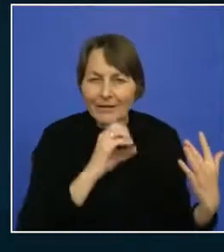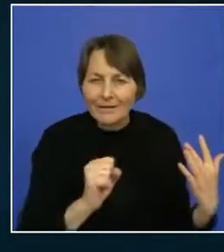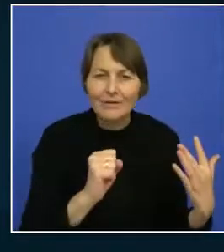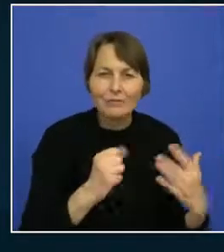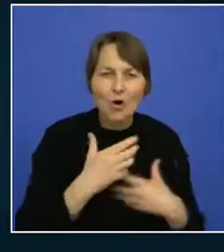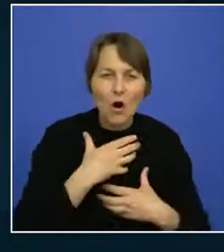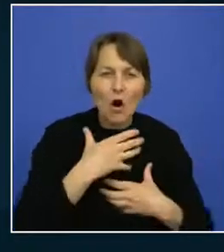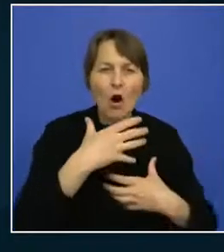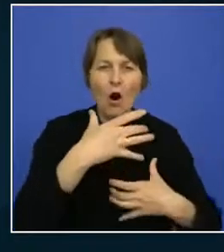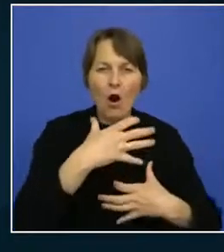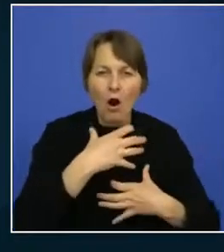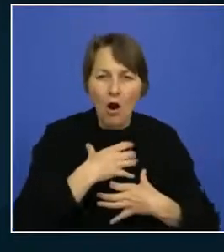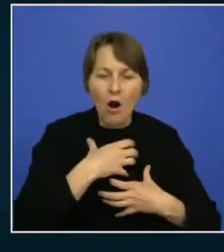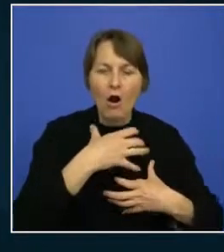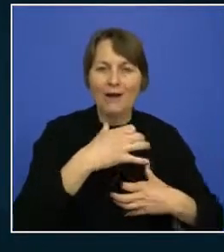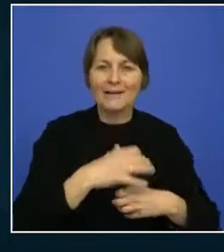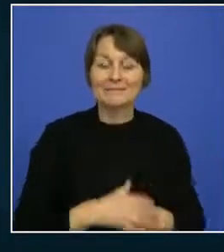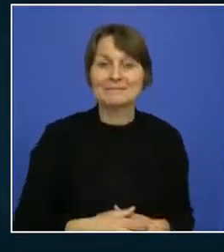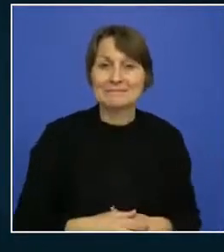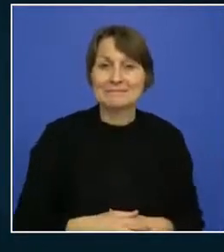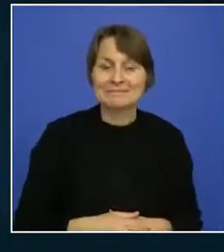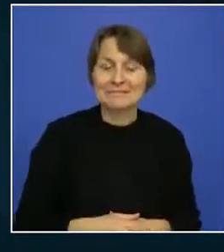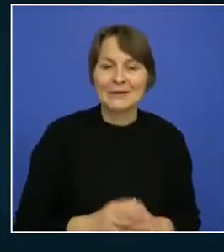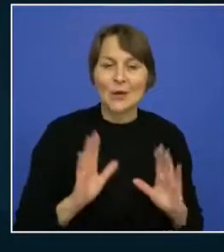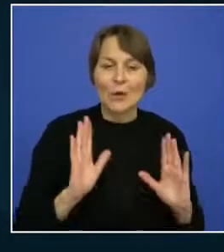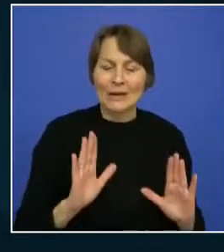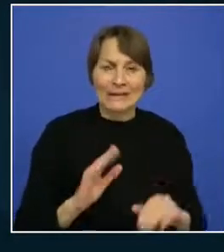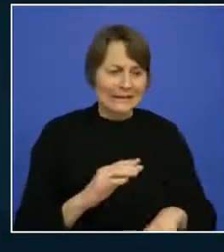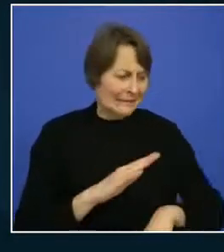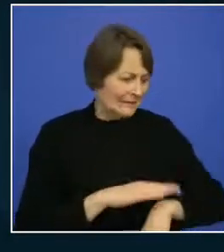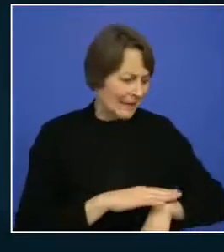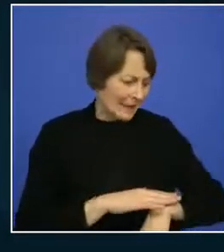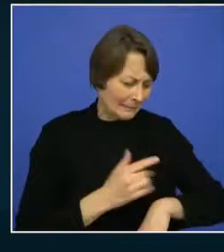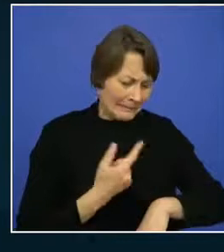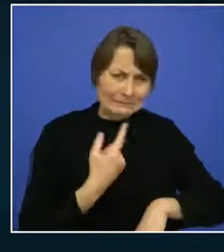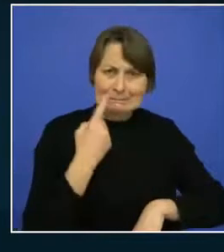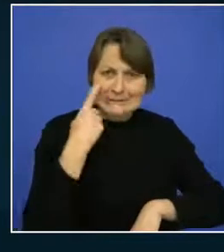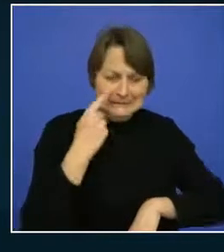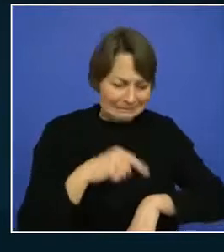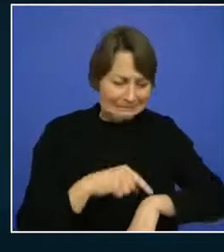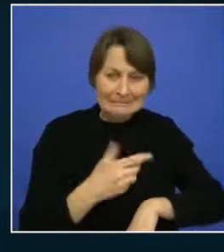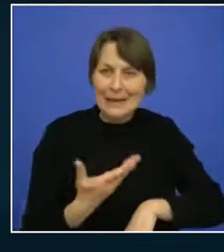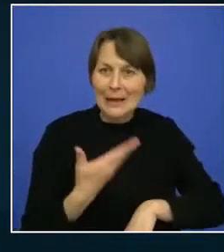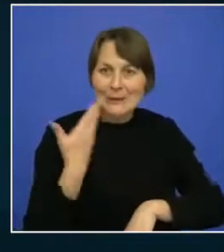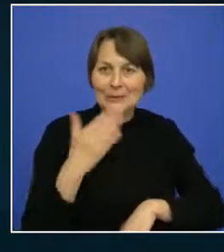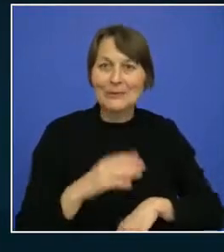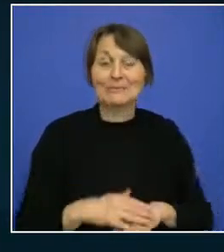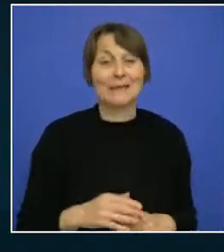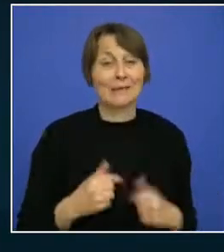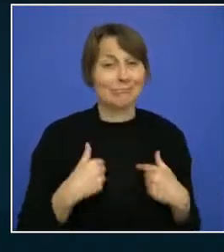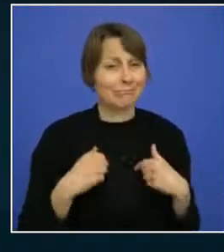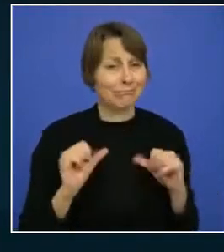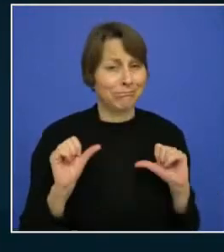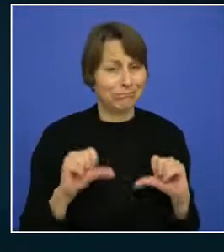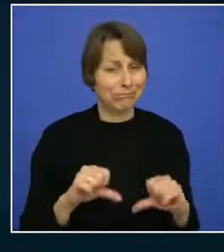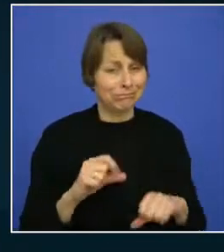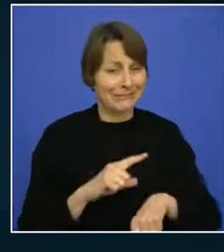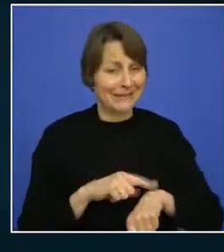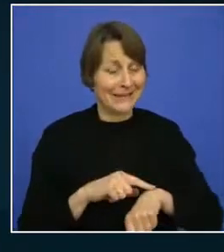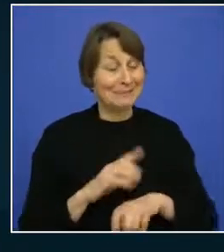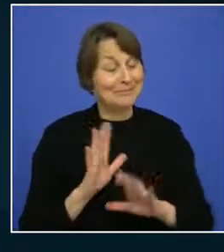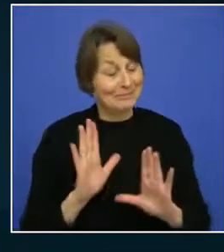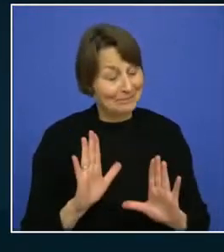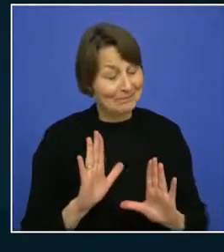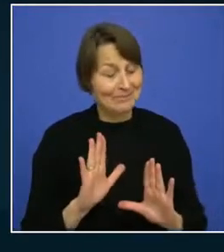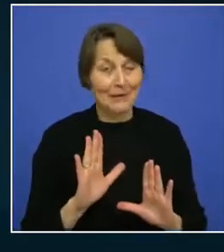Okay, I have no idea how I'm doing on time because I wasn't really paying attention to time because I'm bad with time. That's another weird fact. It's not